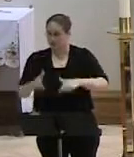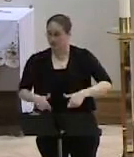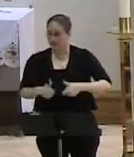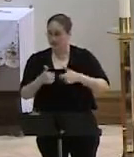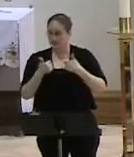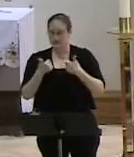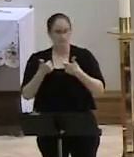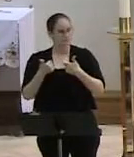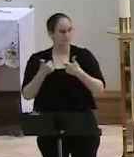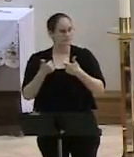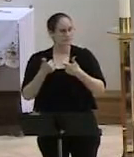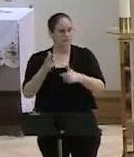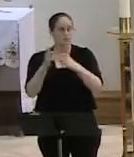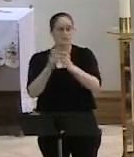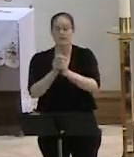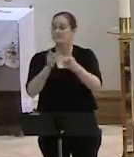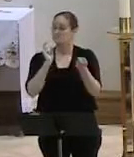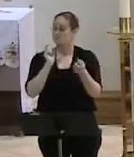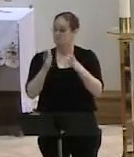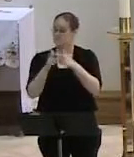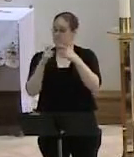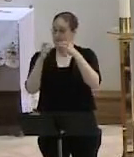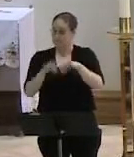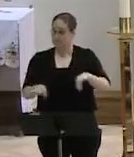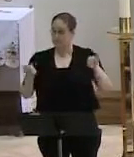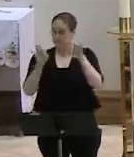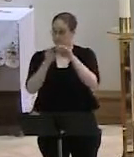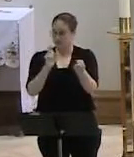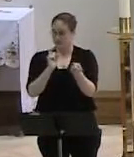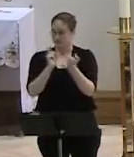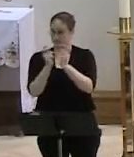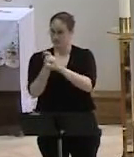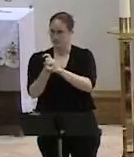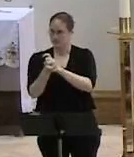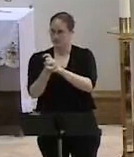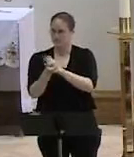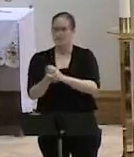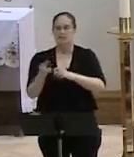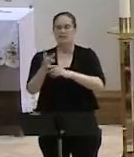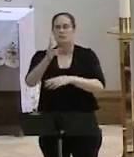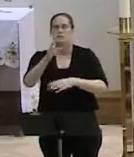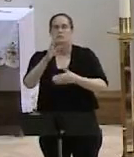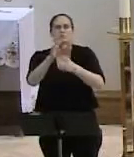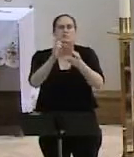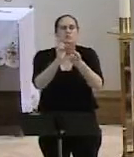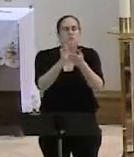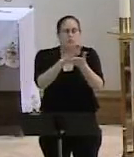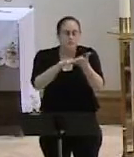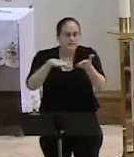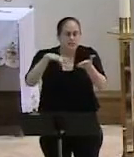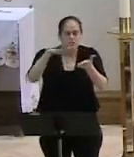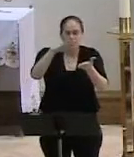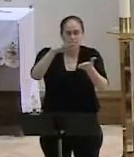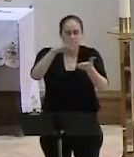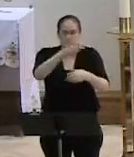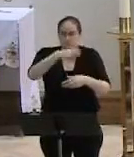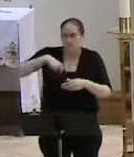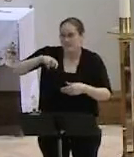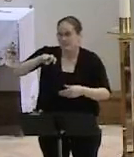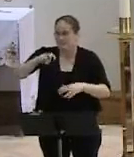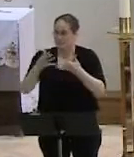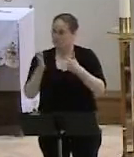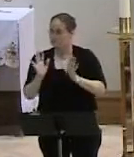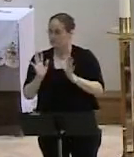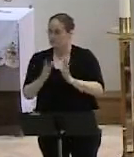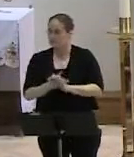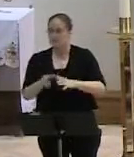is one huge transition. It's not moving from one school to the other. It's not going to